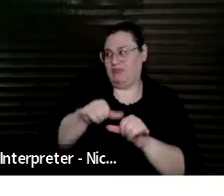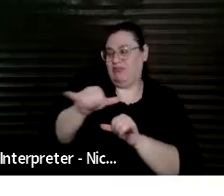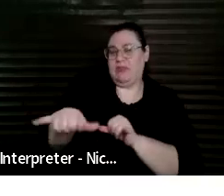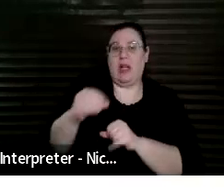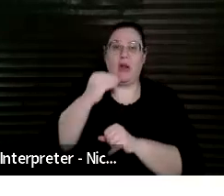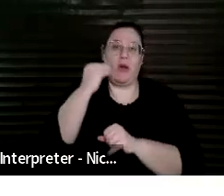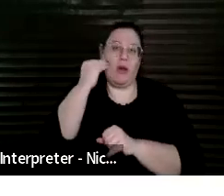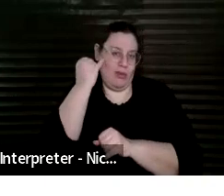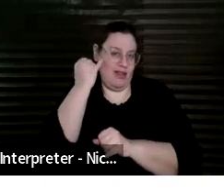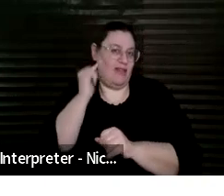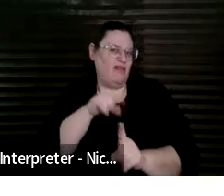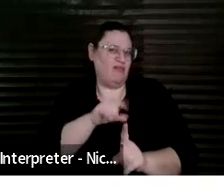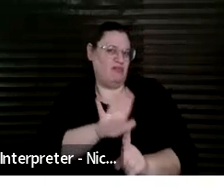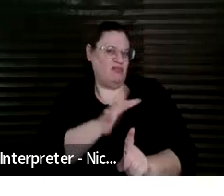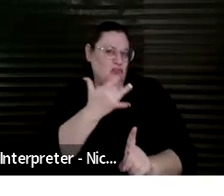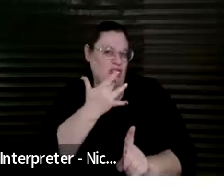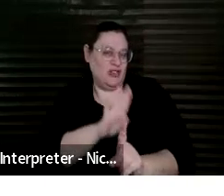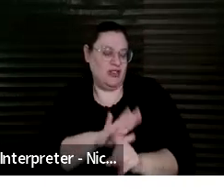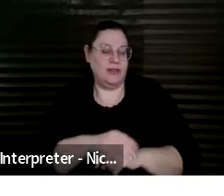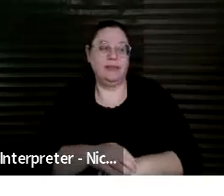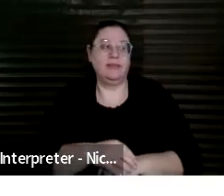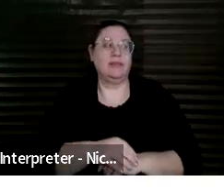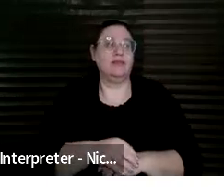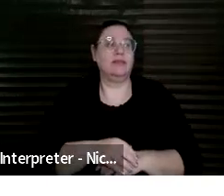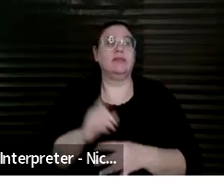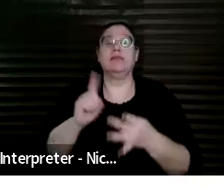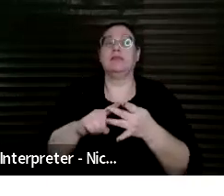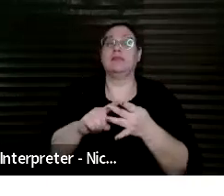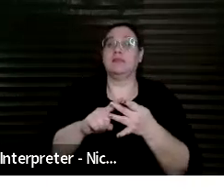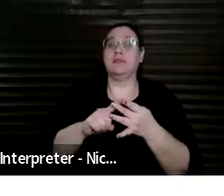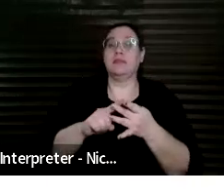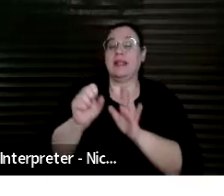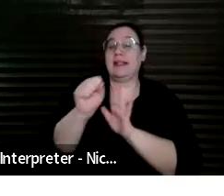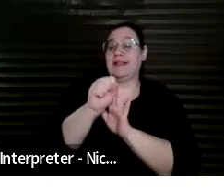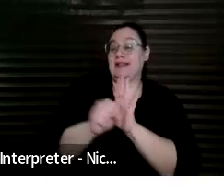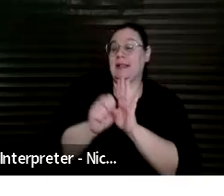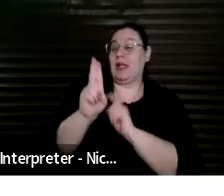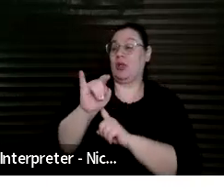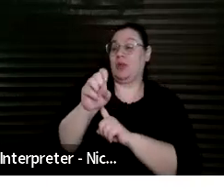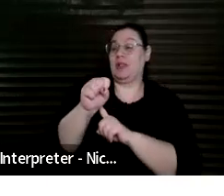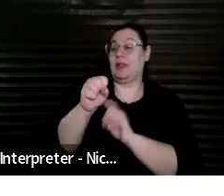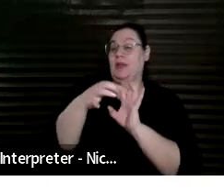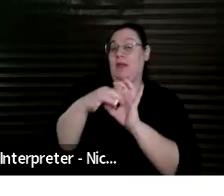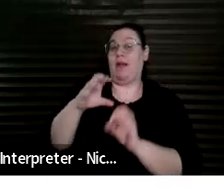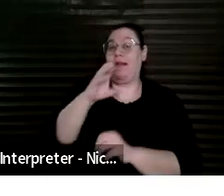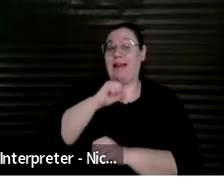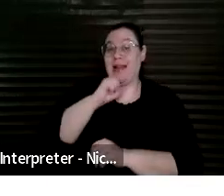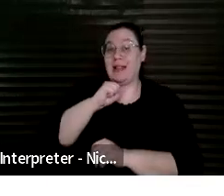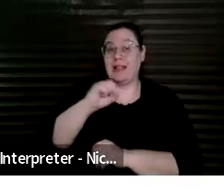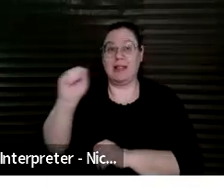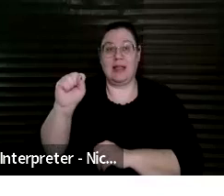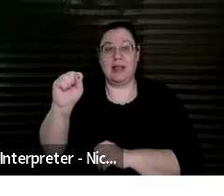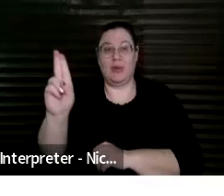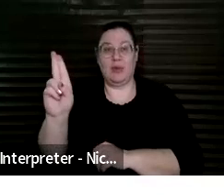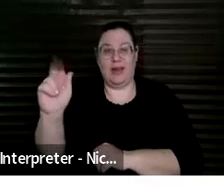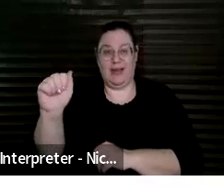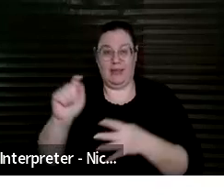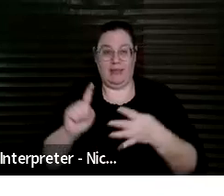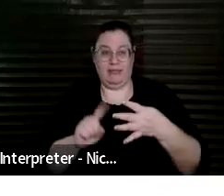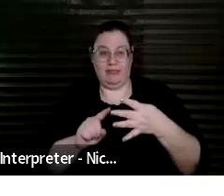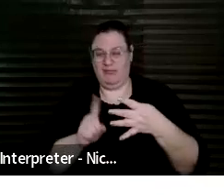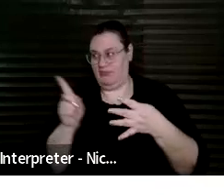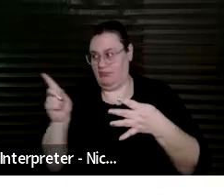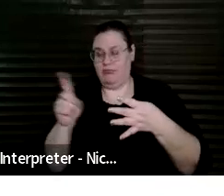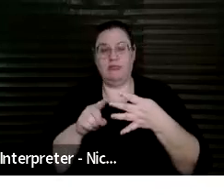preference. State Units on Aging, or SUAs, develop state plans that provide